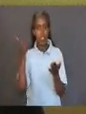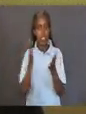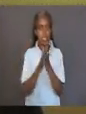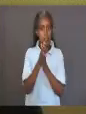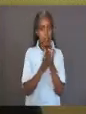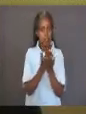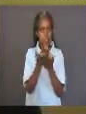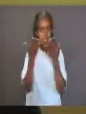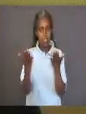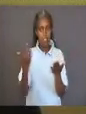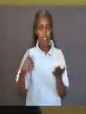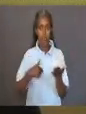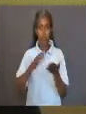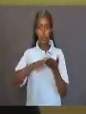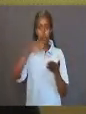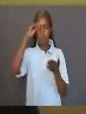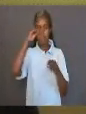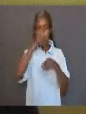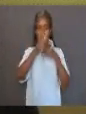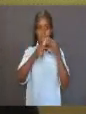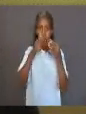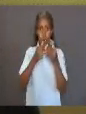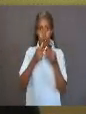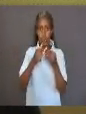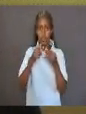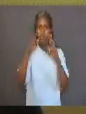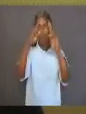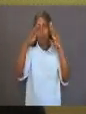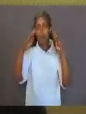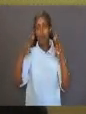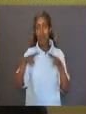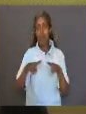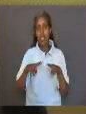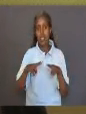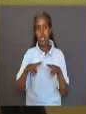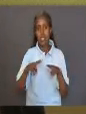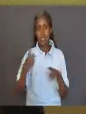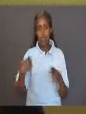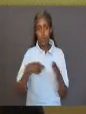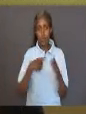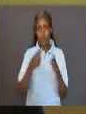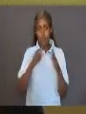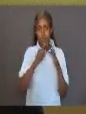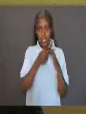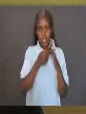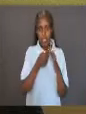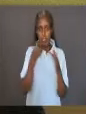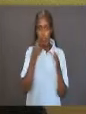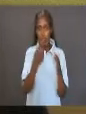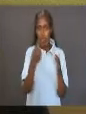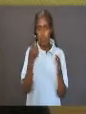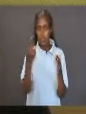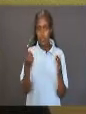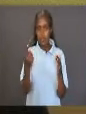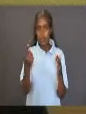things we can learn about polygons. We mentioned one of them